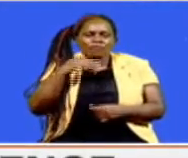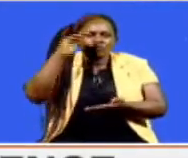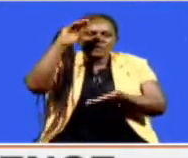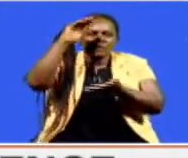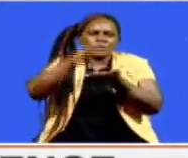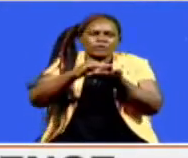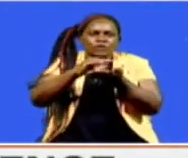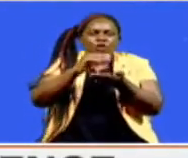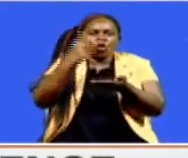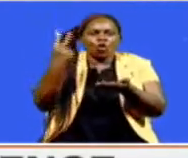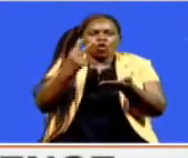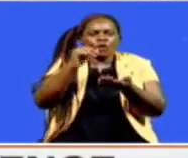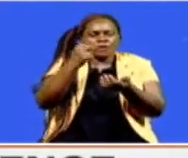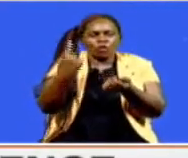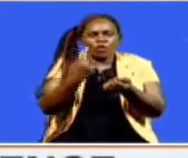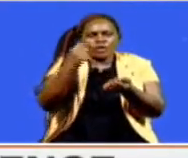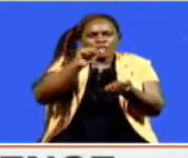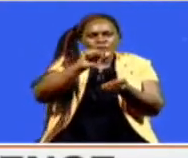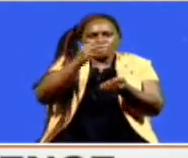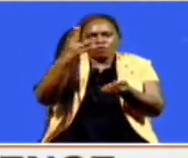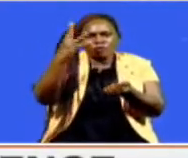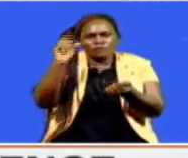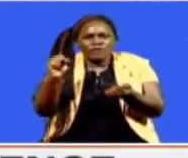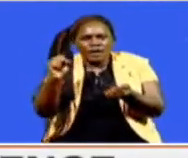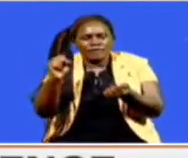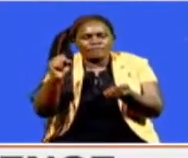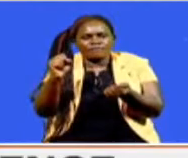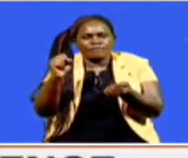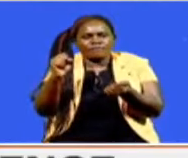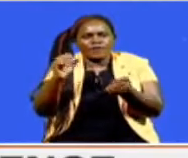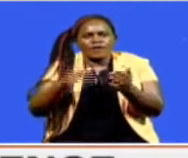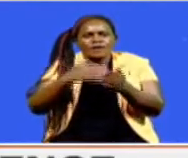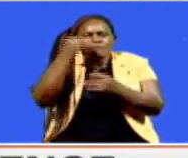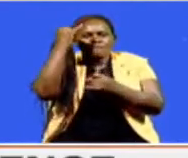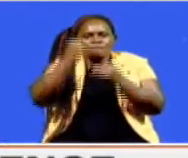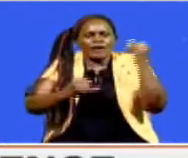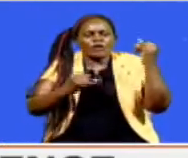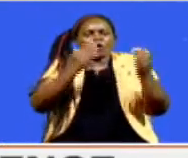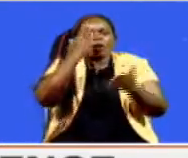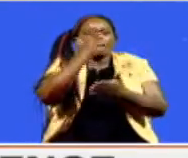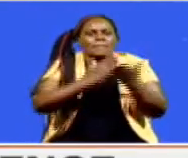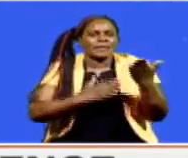whereby only 45 players and ties will make it for the final battle